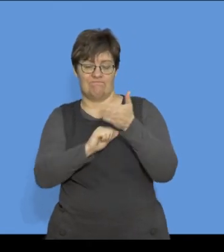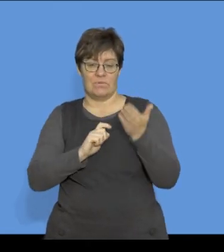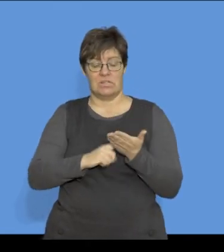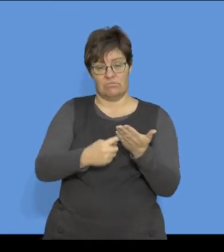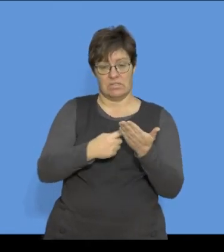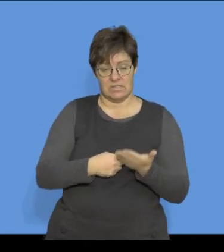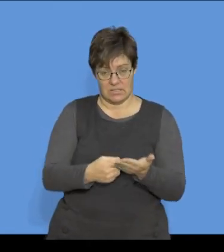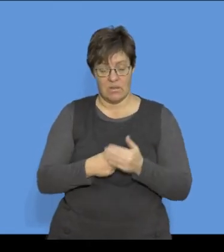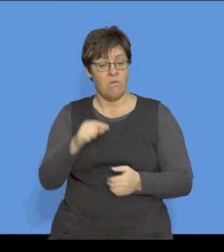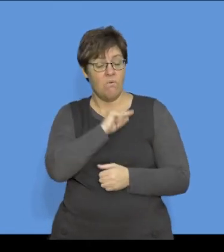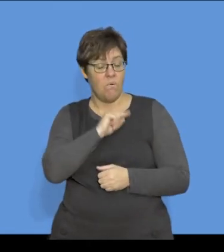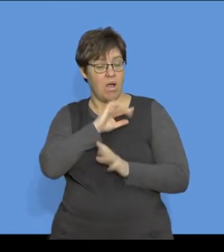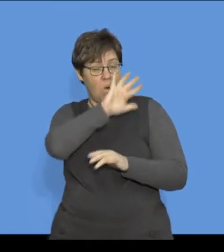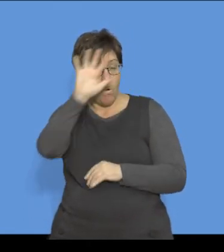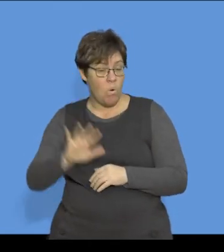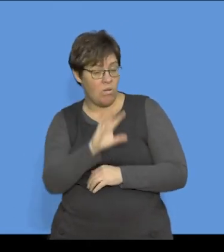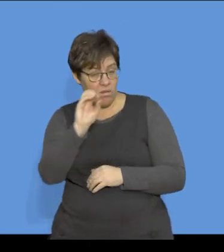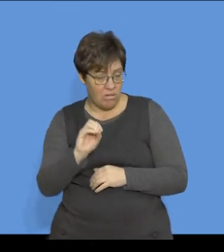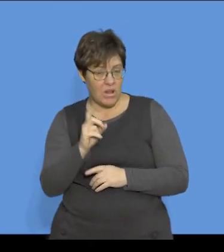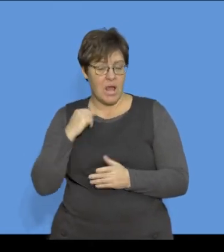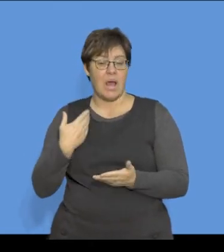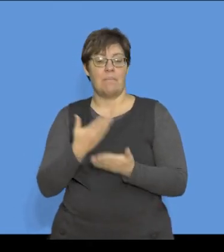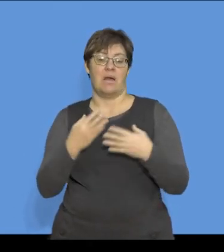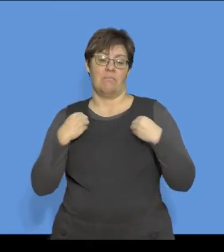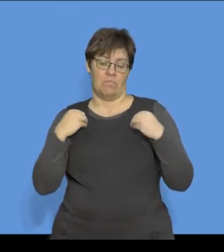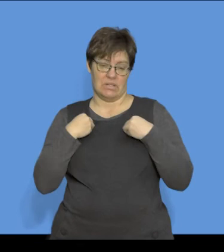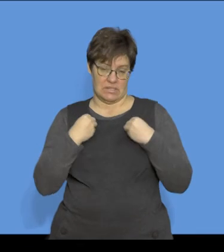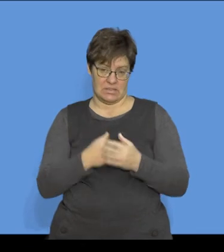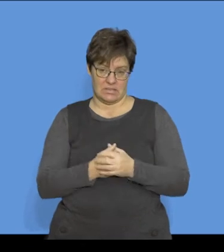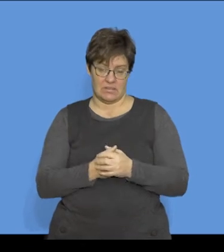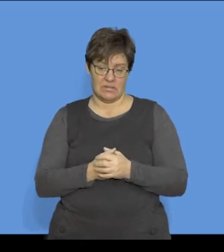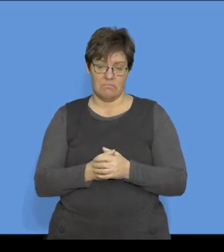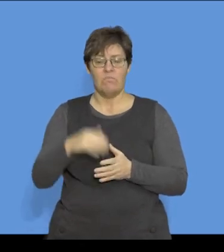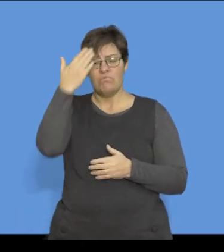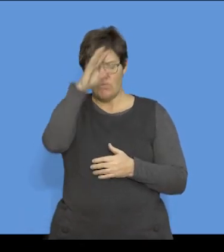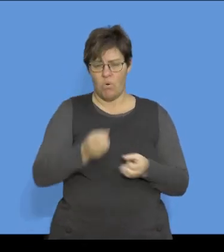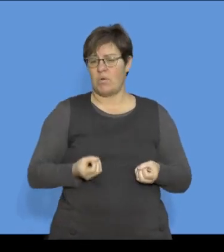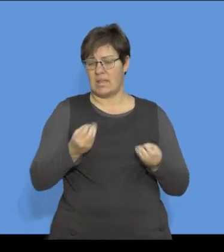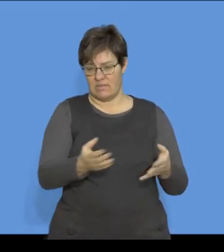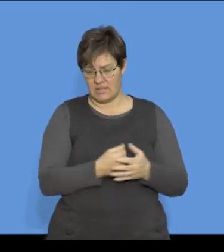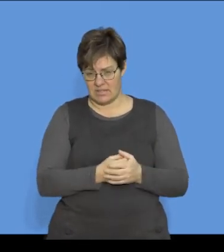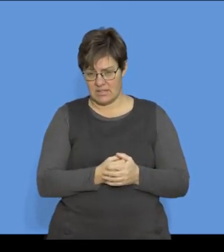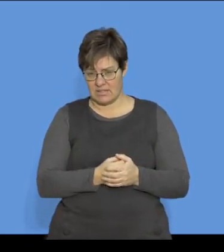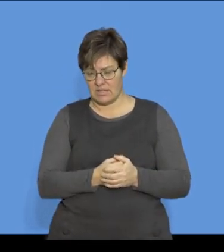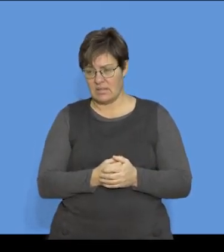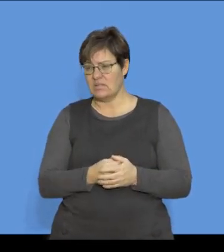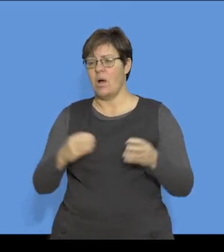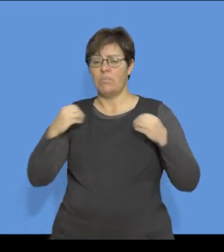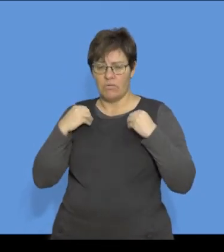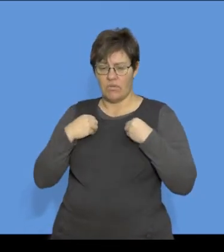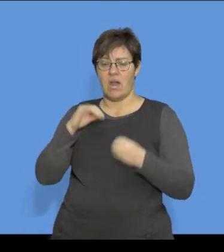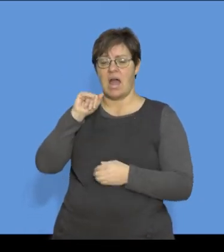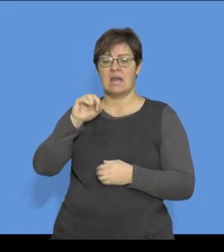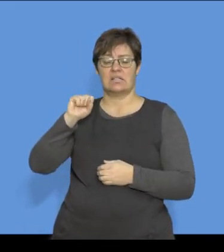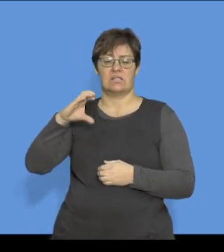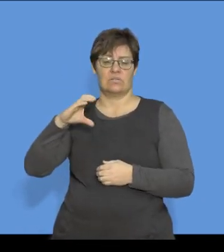of this is me applying the properties. I know this is given. This is a property of an isosceles triangle. It